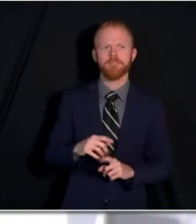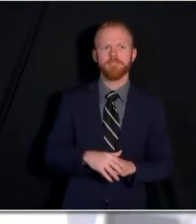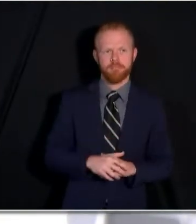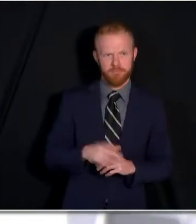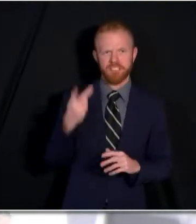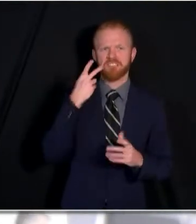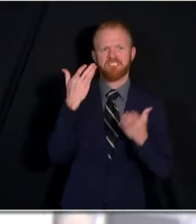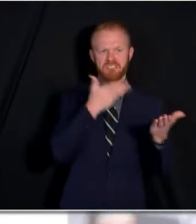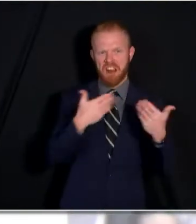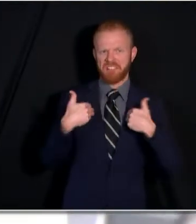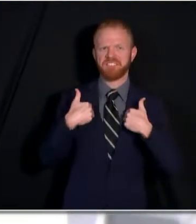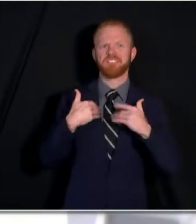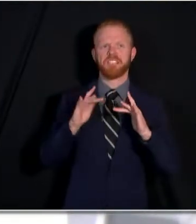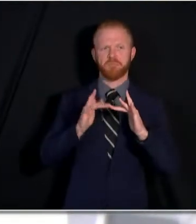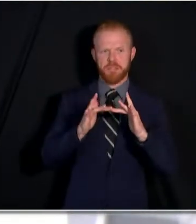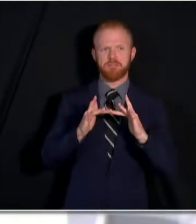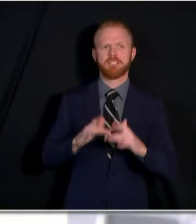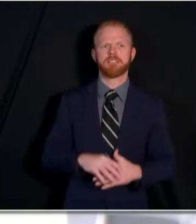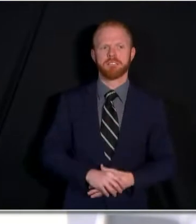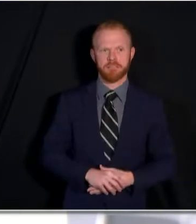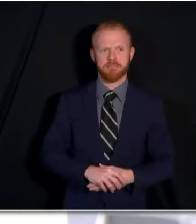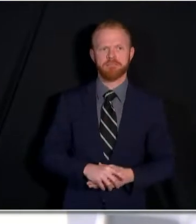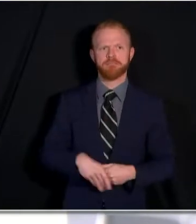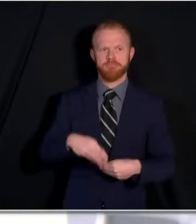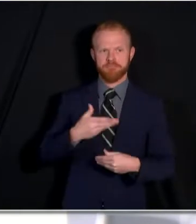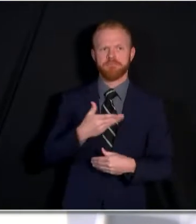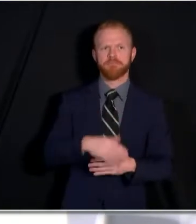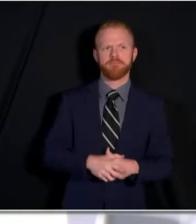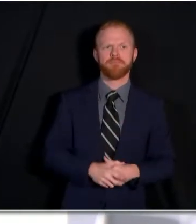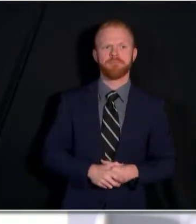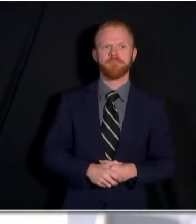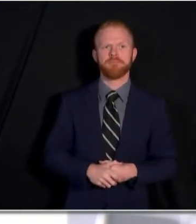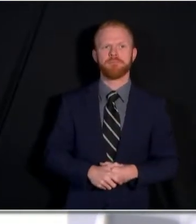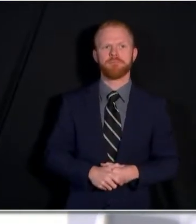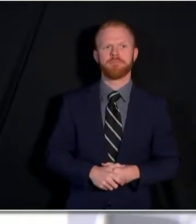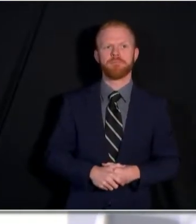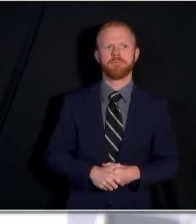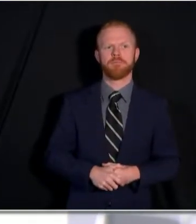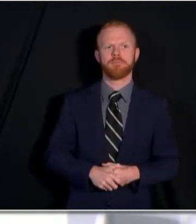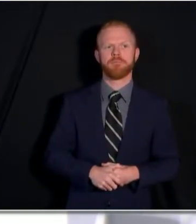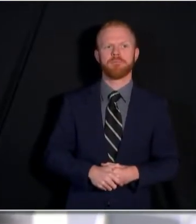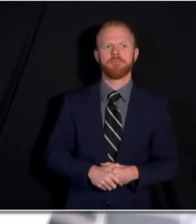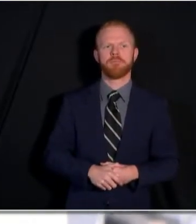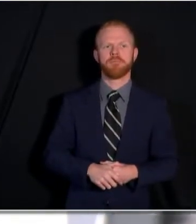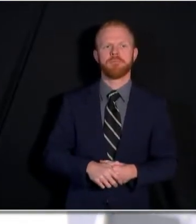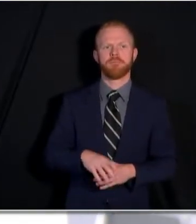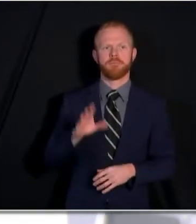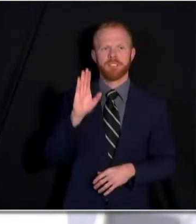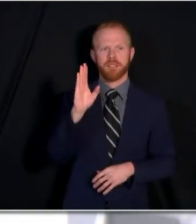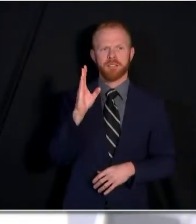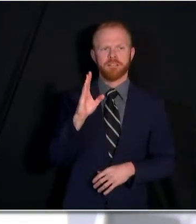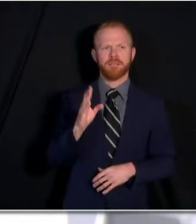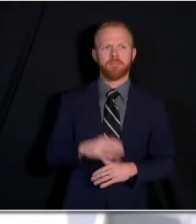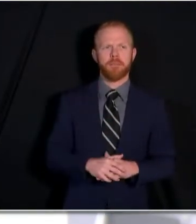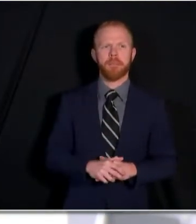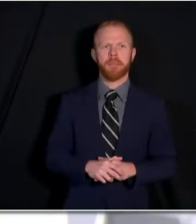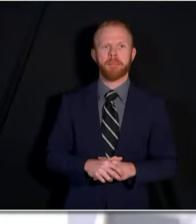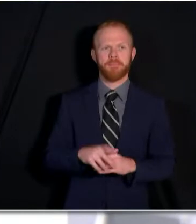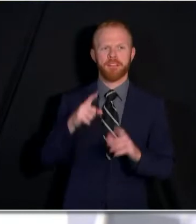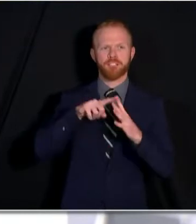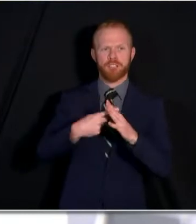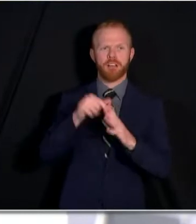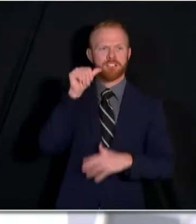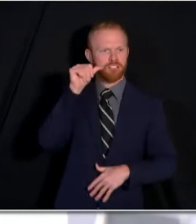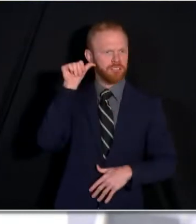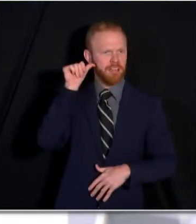site, including the third-party agreement, as you referred to it as the Blue Shield agreement. That went into effect yesterday. It will be implemented over the course of the next number